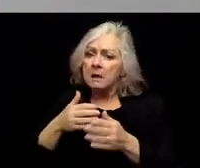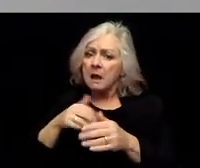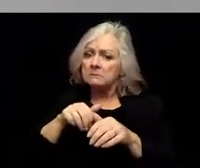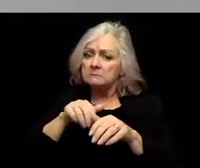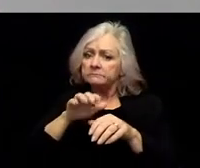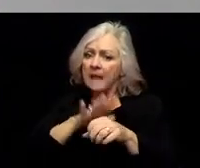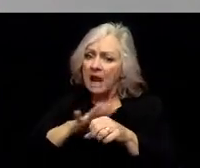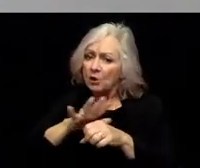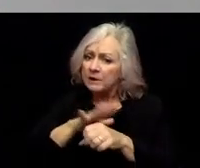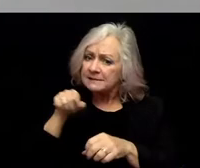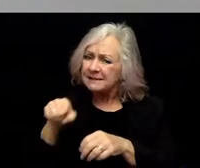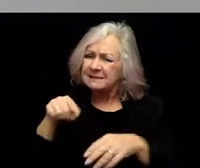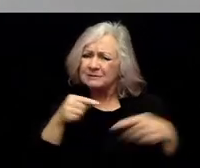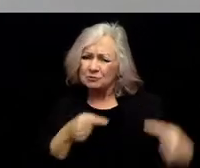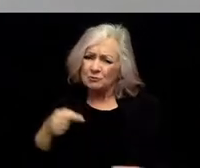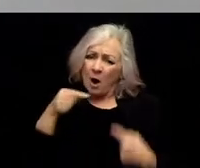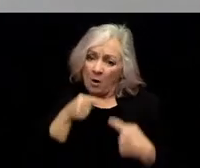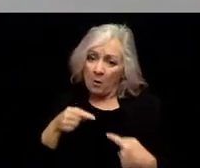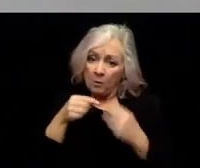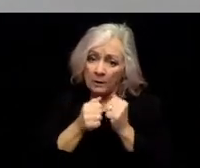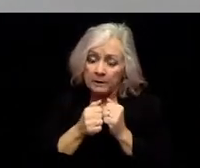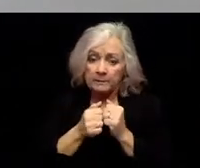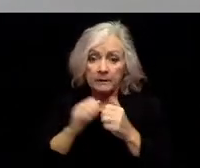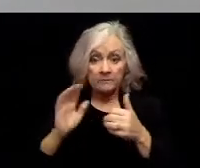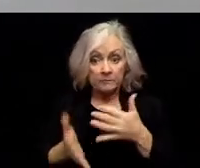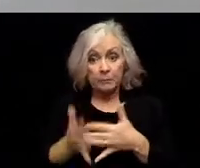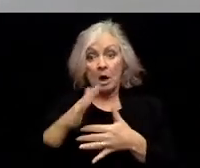But first and foremost,